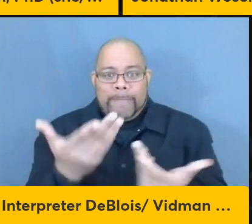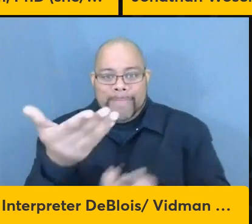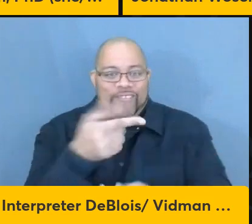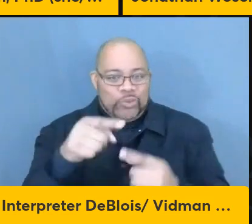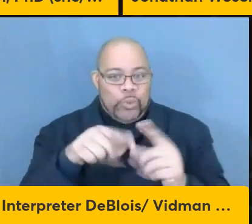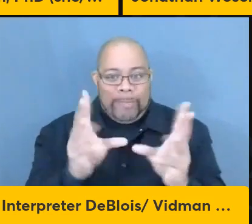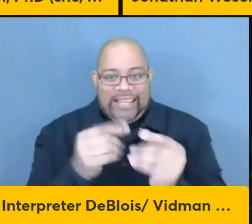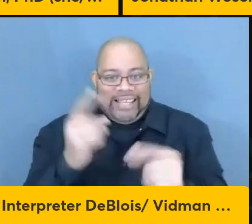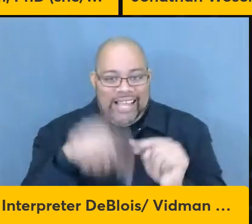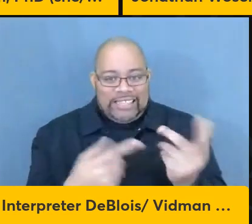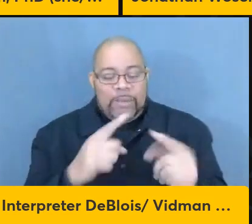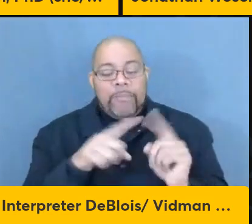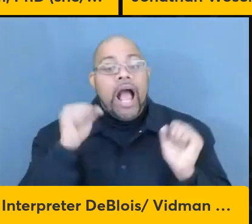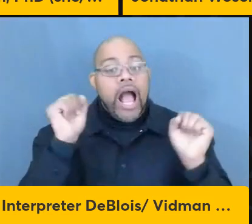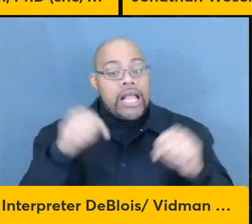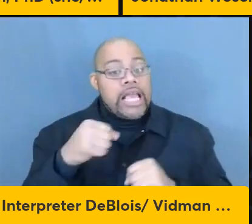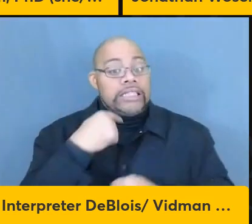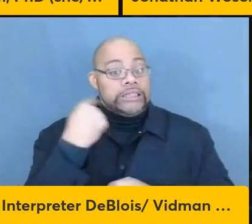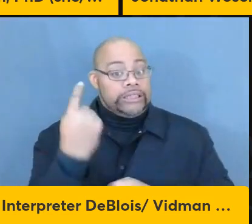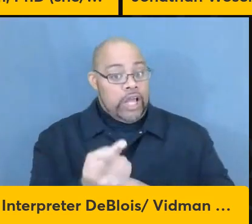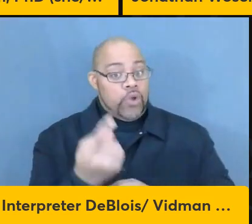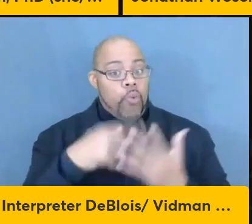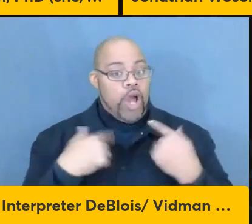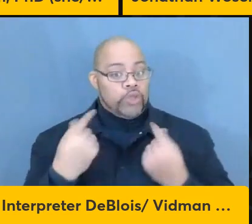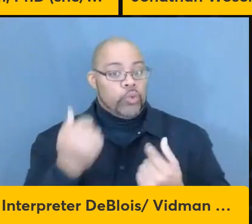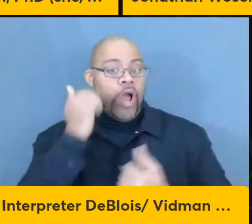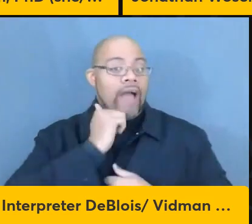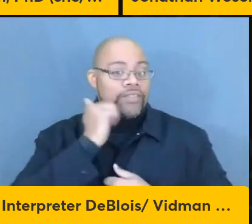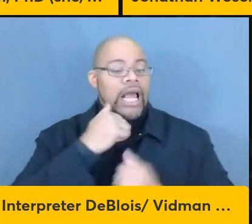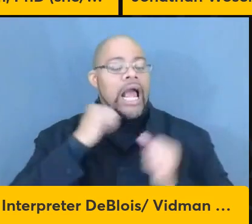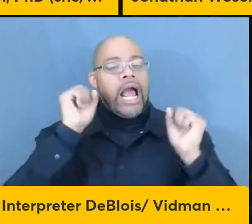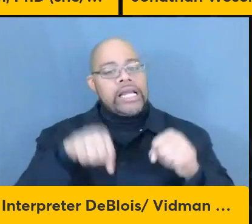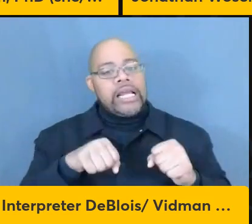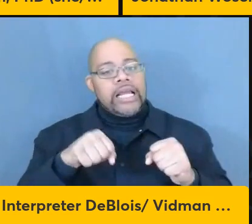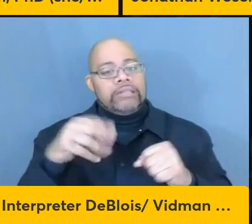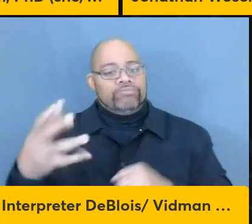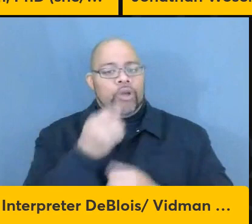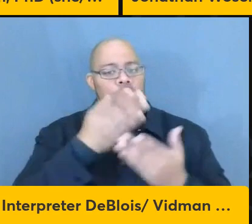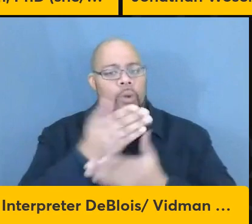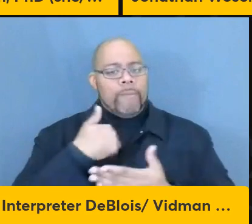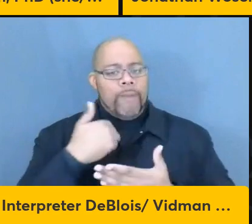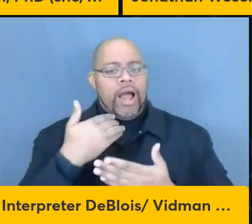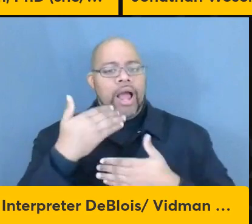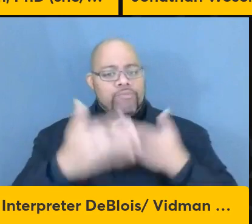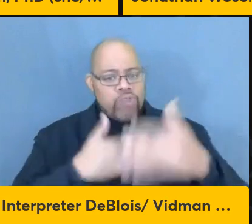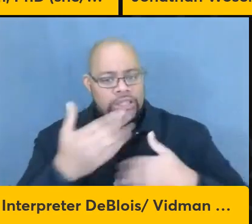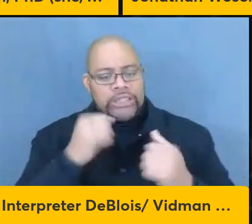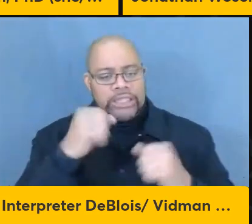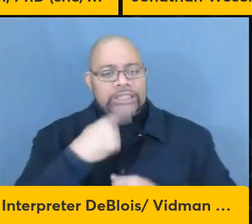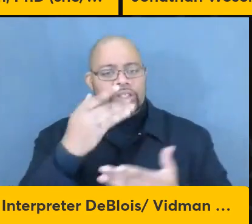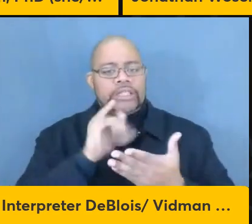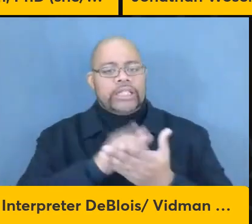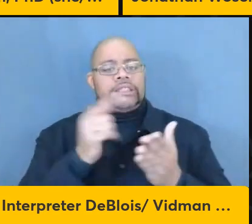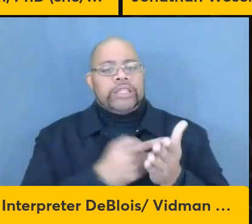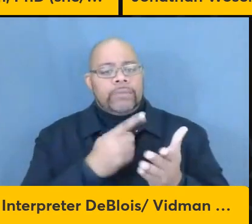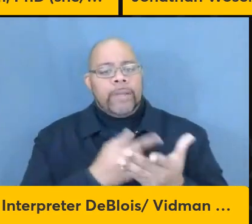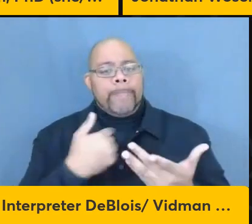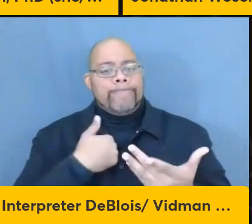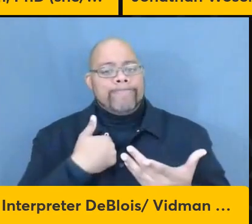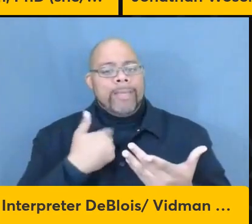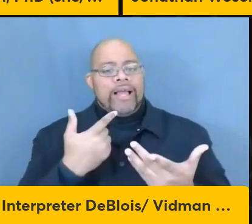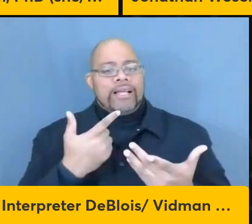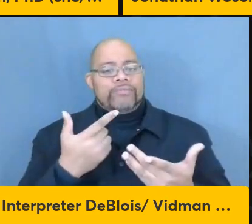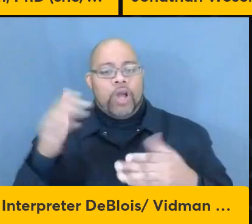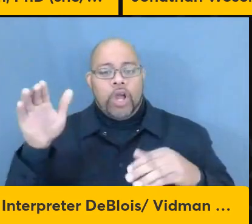to a meeting, but I can tell you what I do every day. I can take you through my thought process. I can tell you that sometimes I slam my